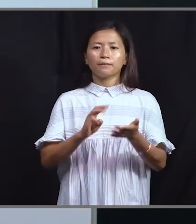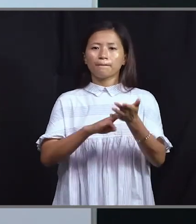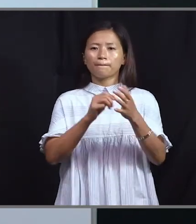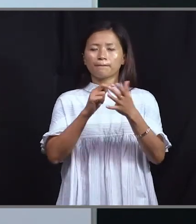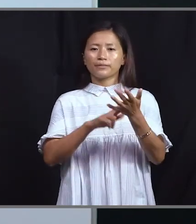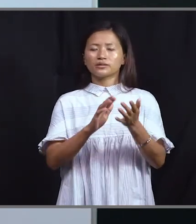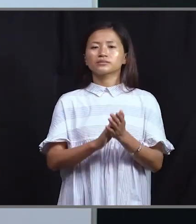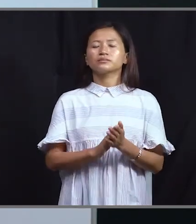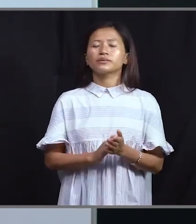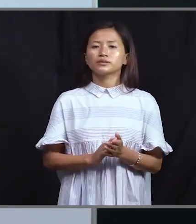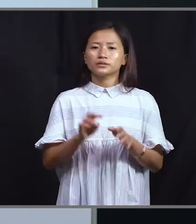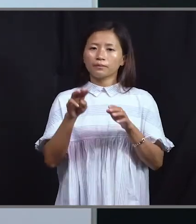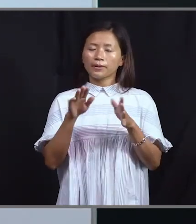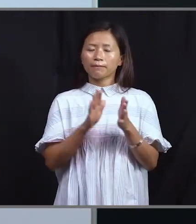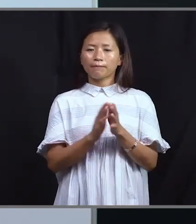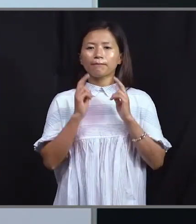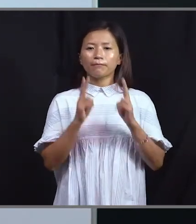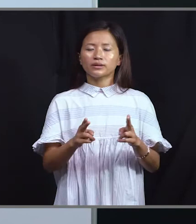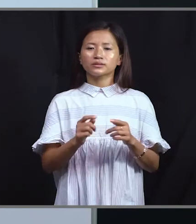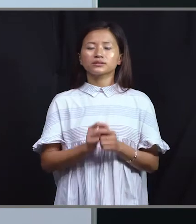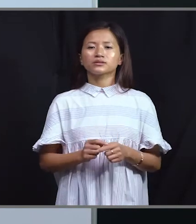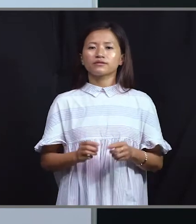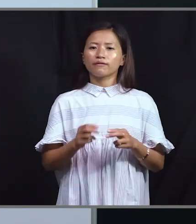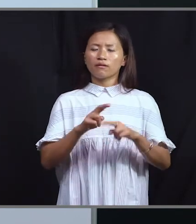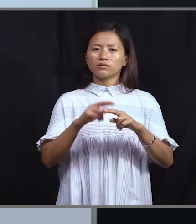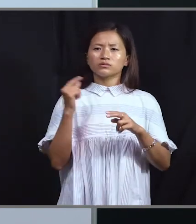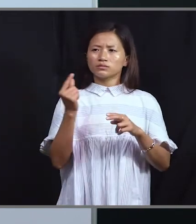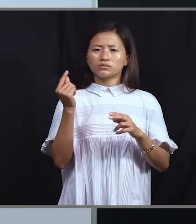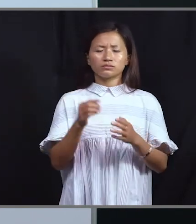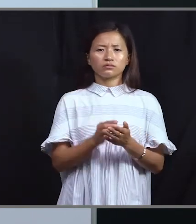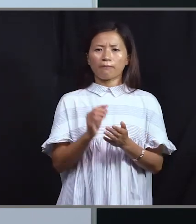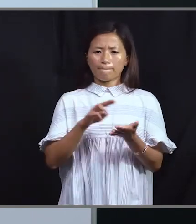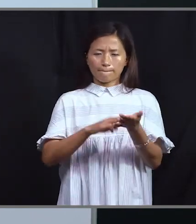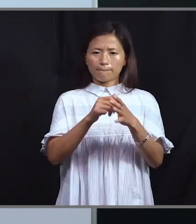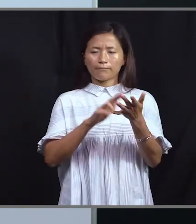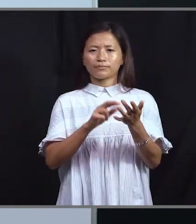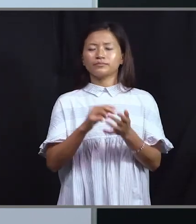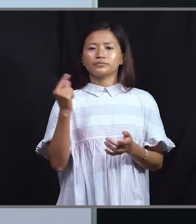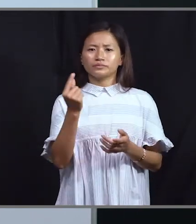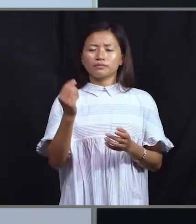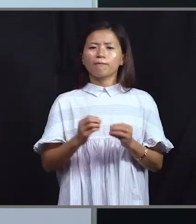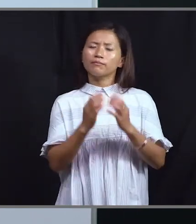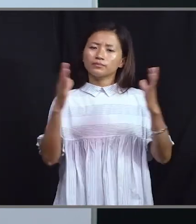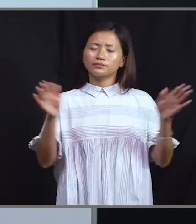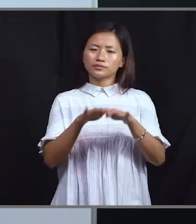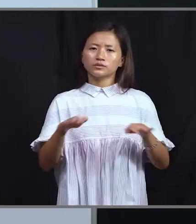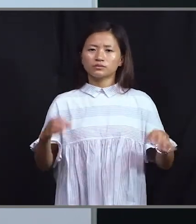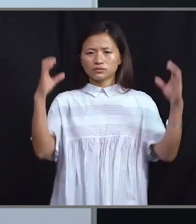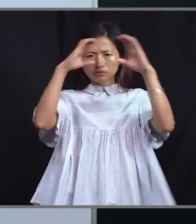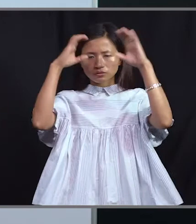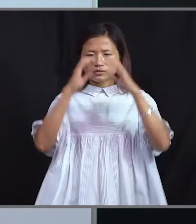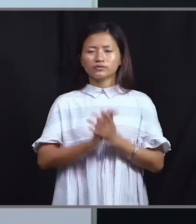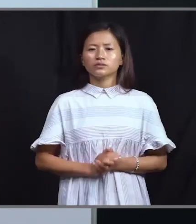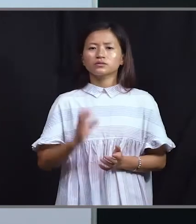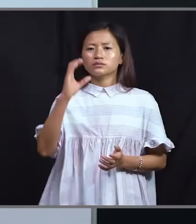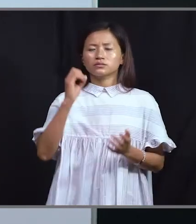of management. It is not a functions of management. Okay, you have to understand that one. Many students used to get confused that coordination is also